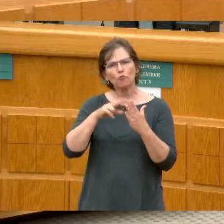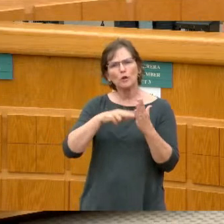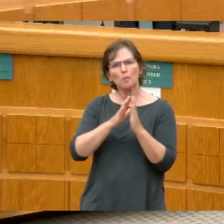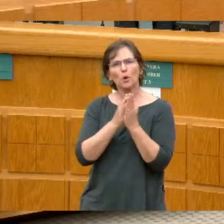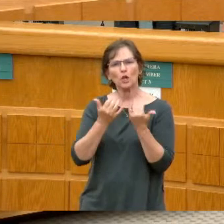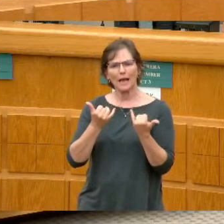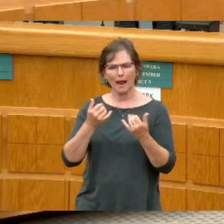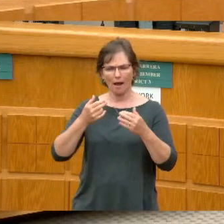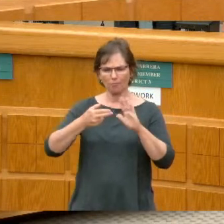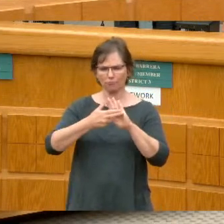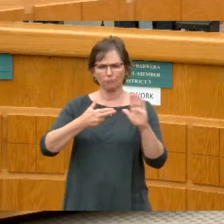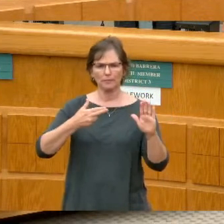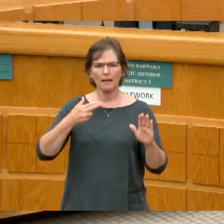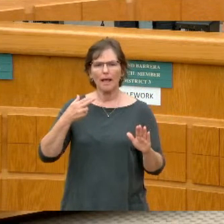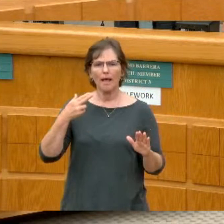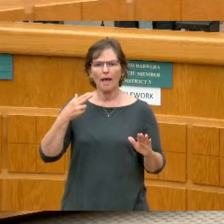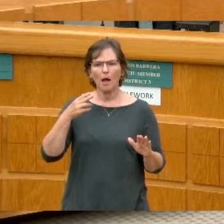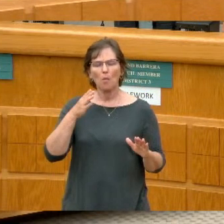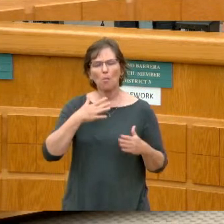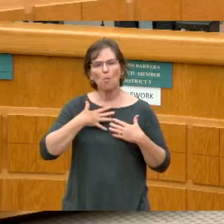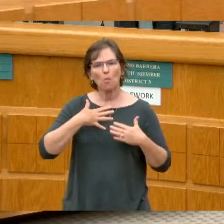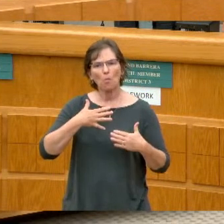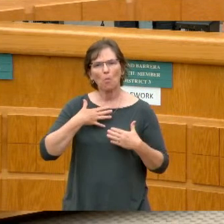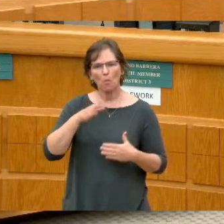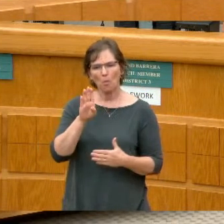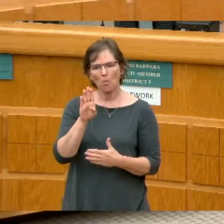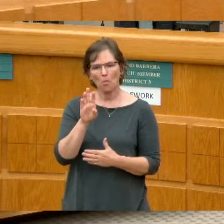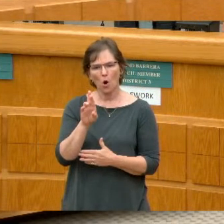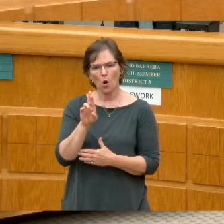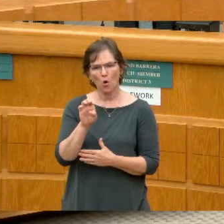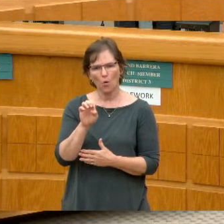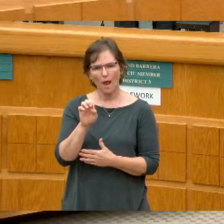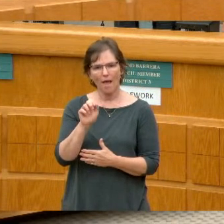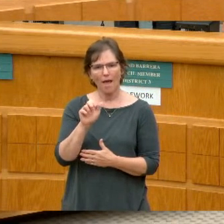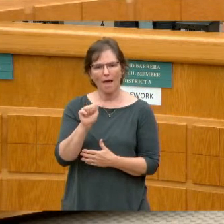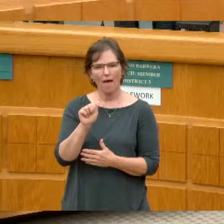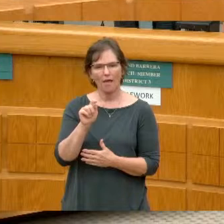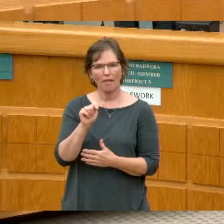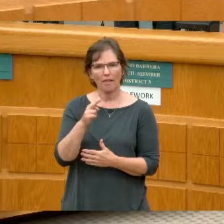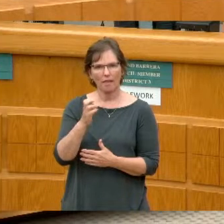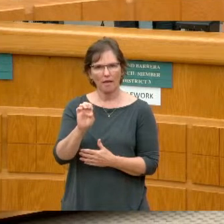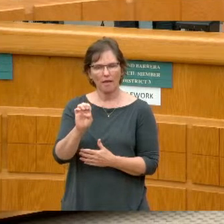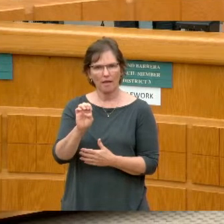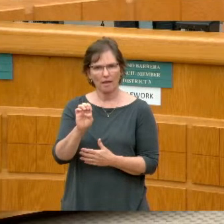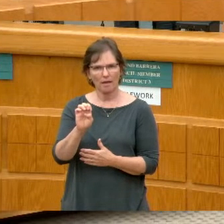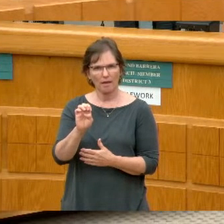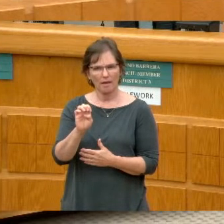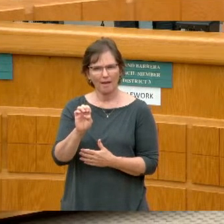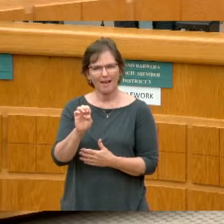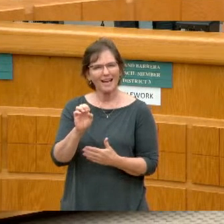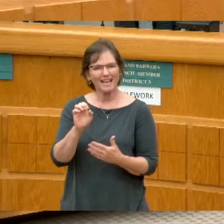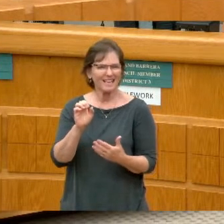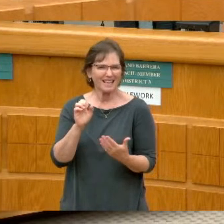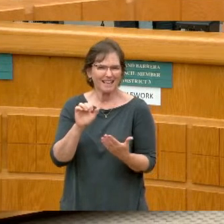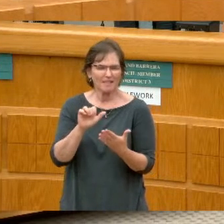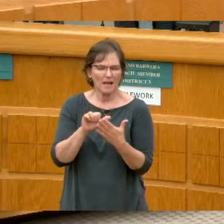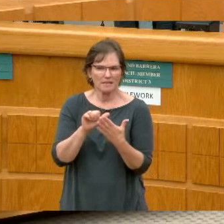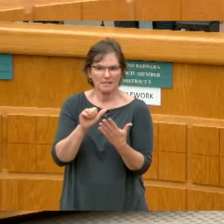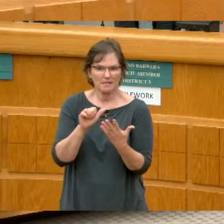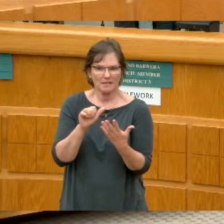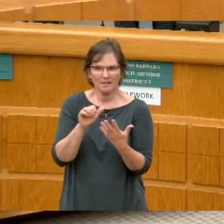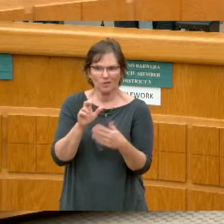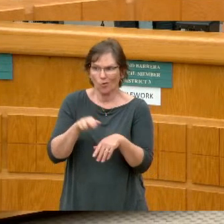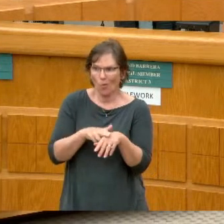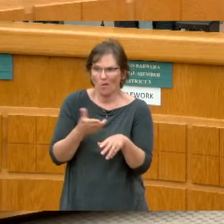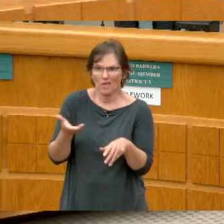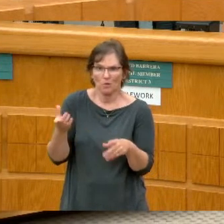message. Will you help us by taking care of you? Take care of your physical health and support your mental health. Take